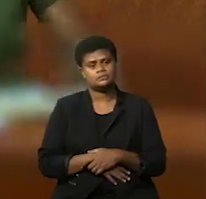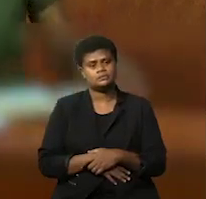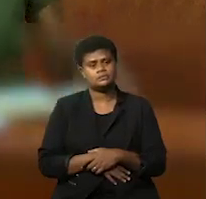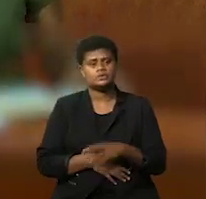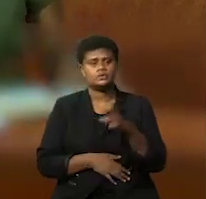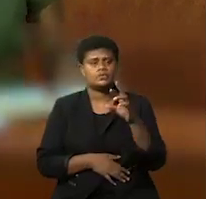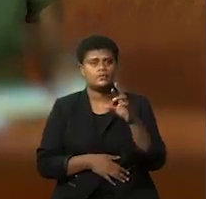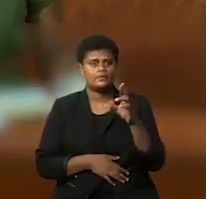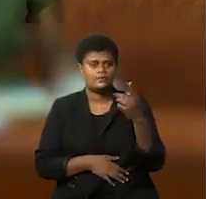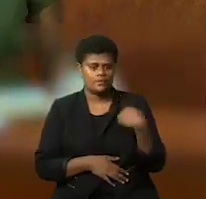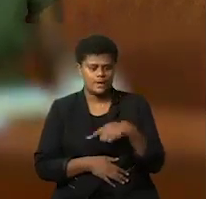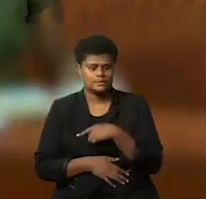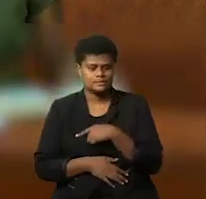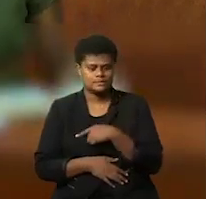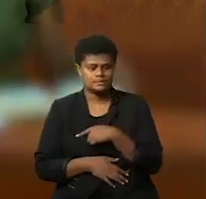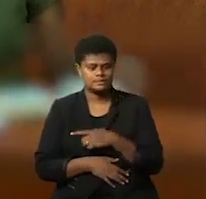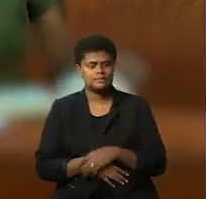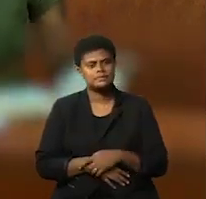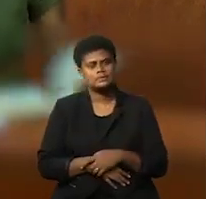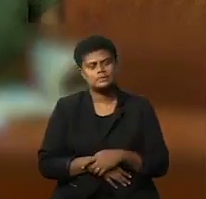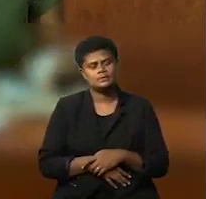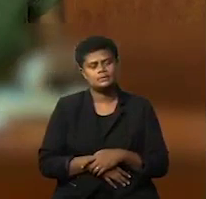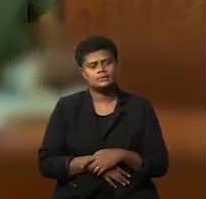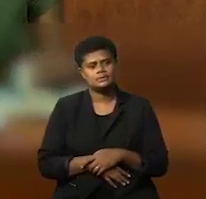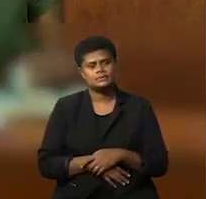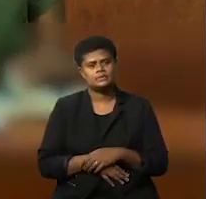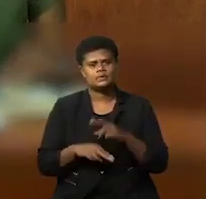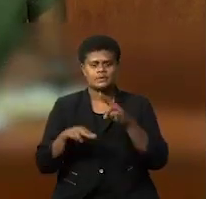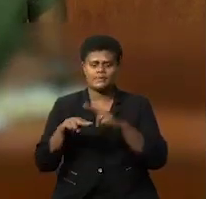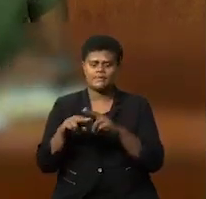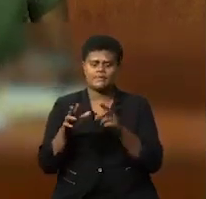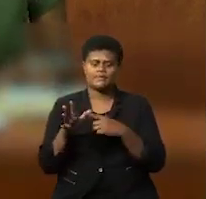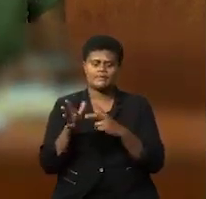favor for us. So